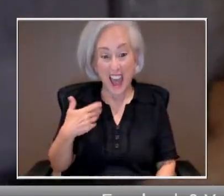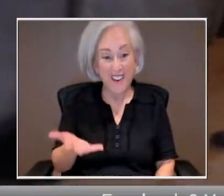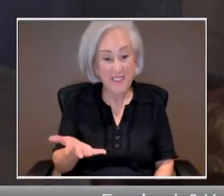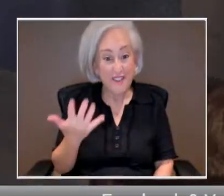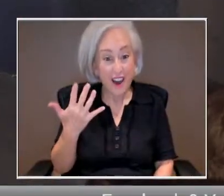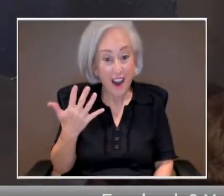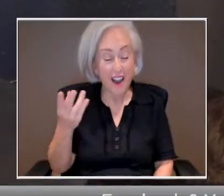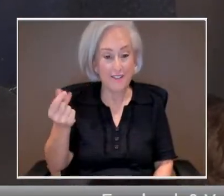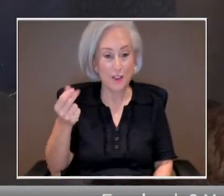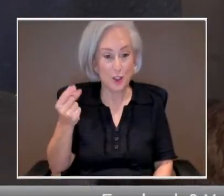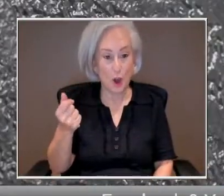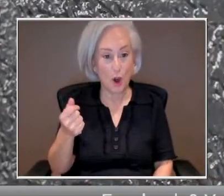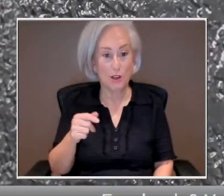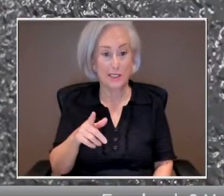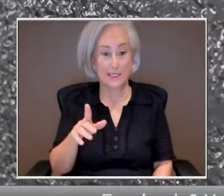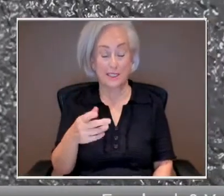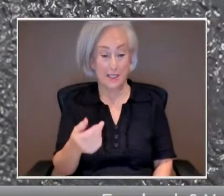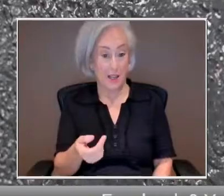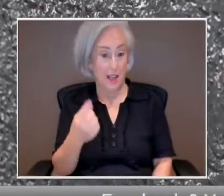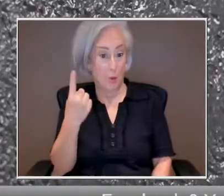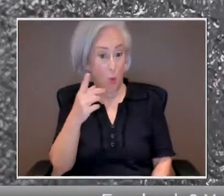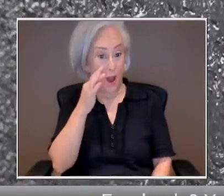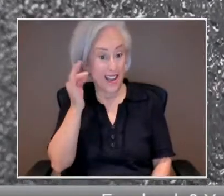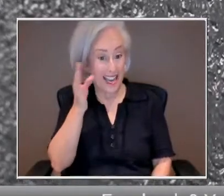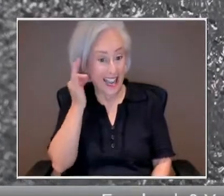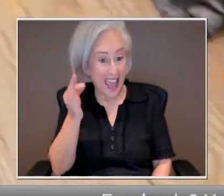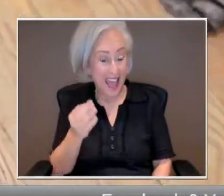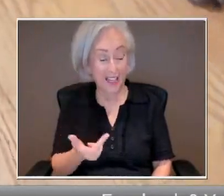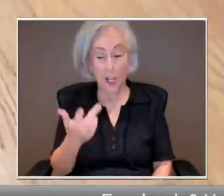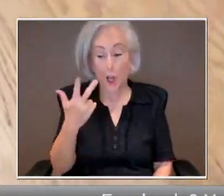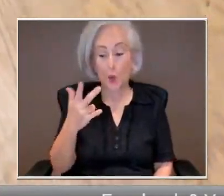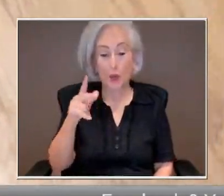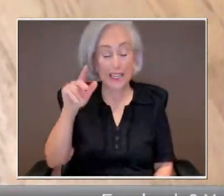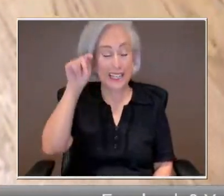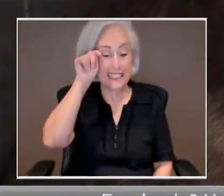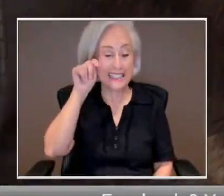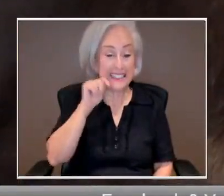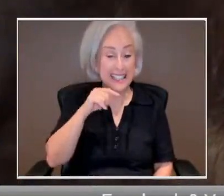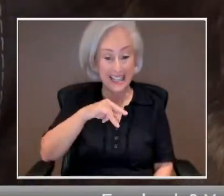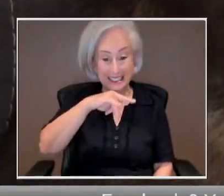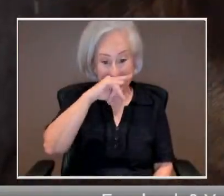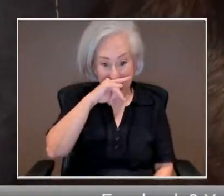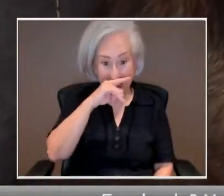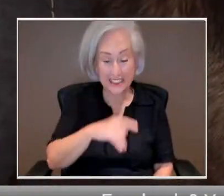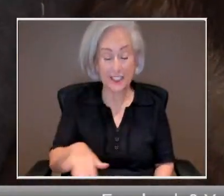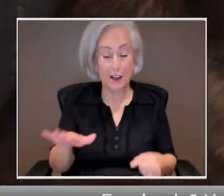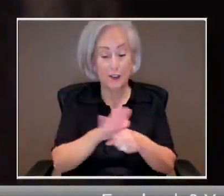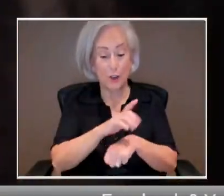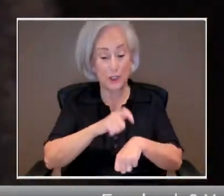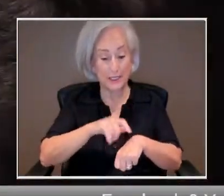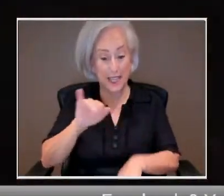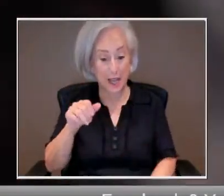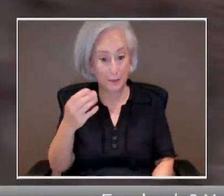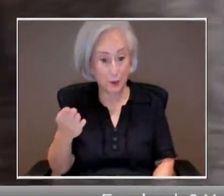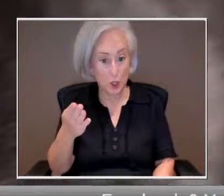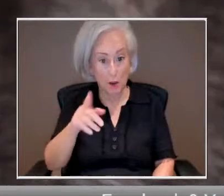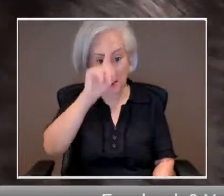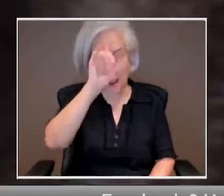cat, 3 teenagers, a husband, and a full-time job, peace and quiet is a rare commodity.